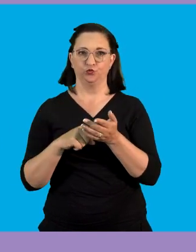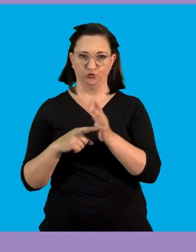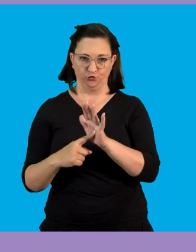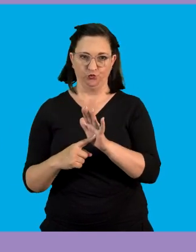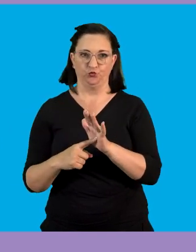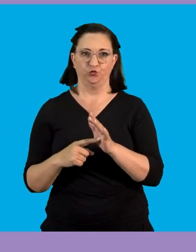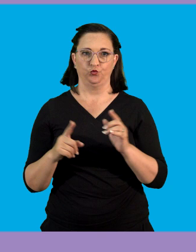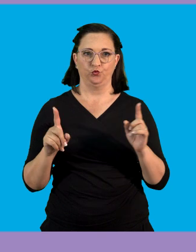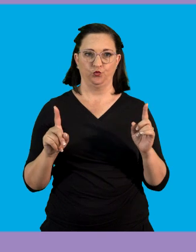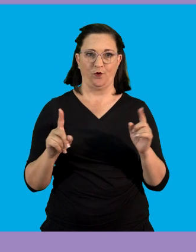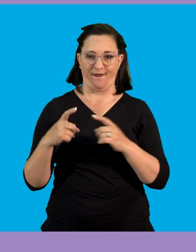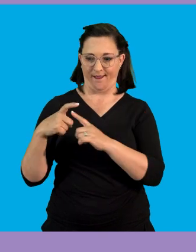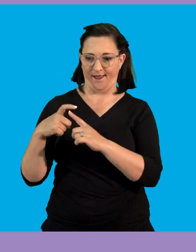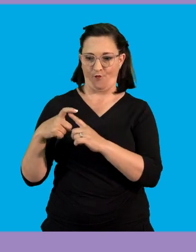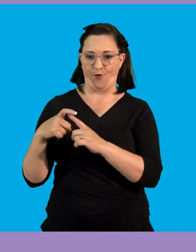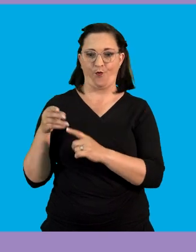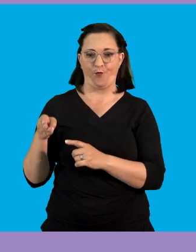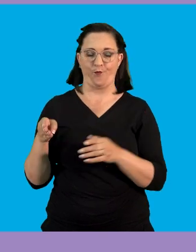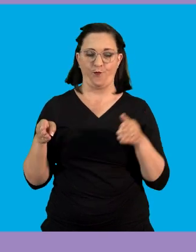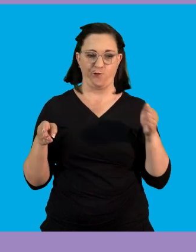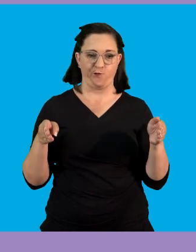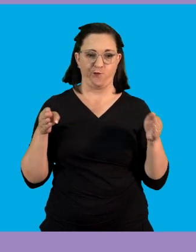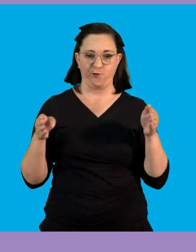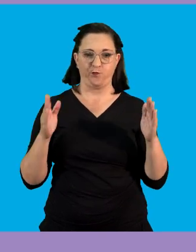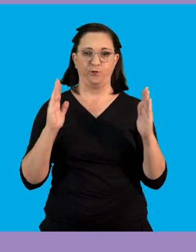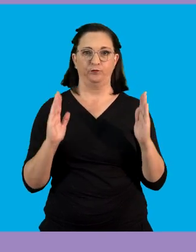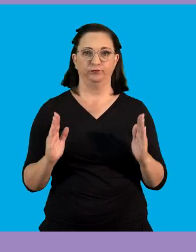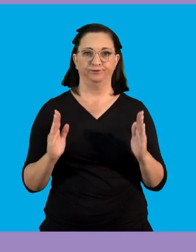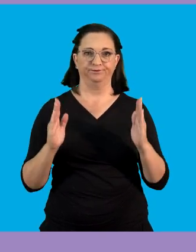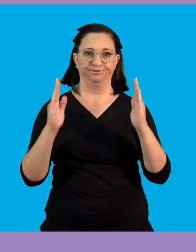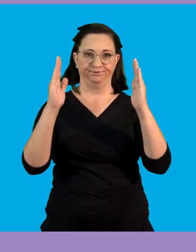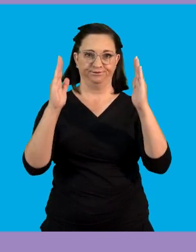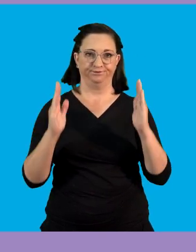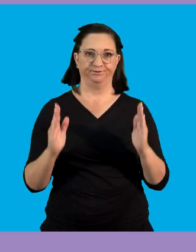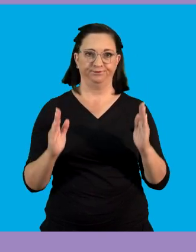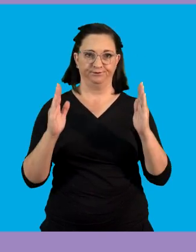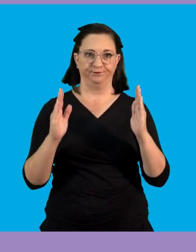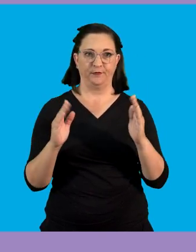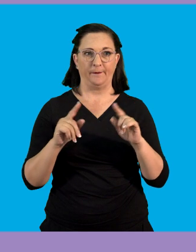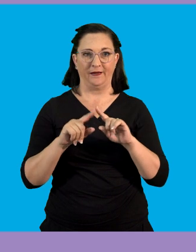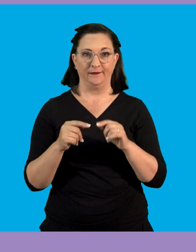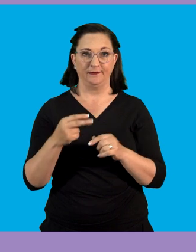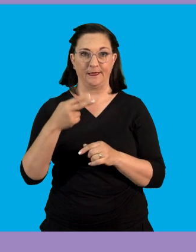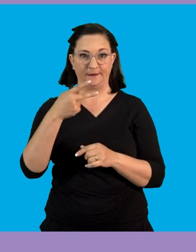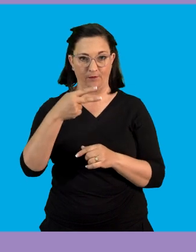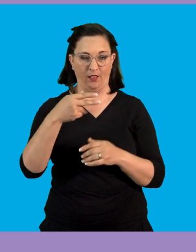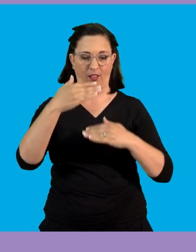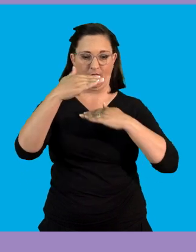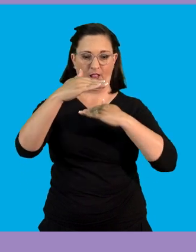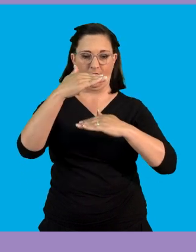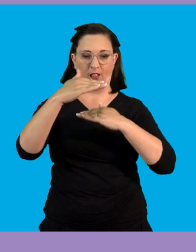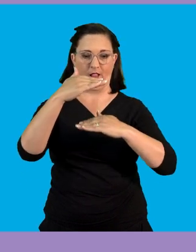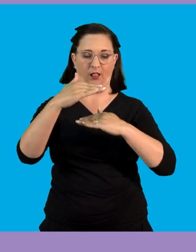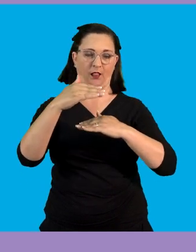same. So if it's a single arrowhead, those two are the ones that are parallel. And if it has a double arrowhead, then those